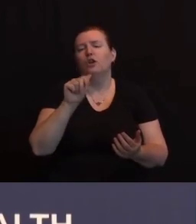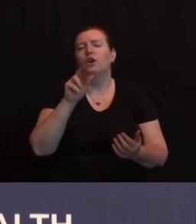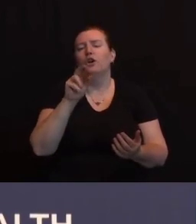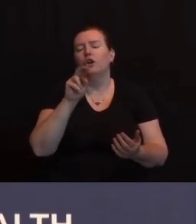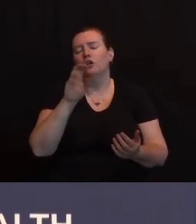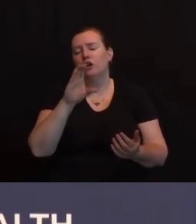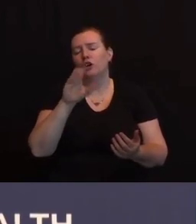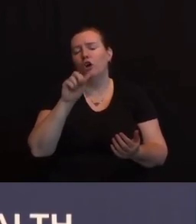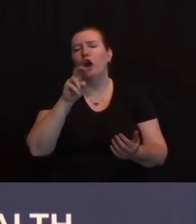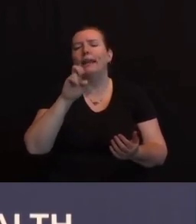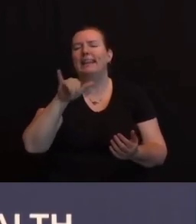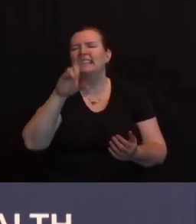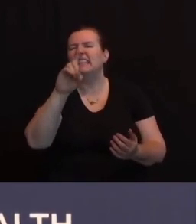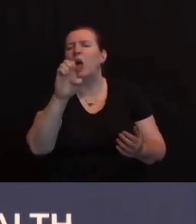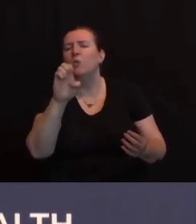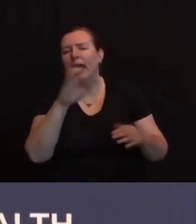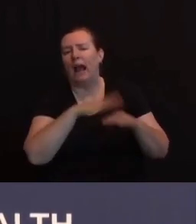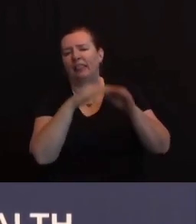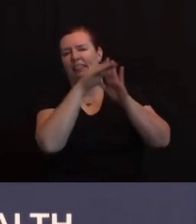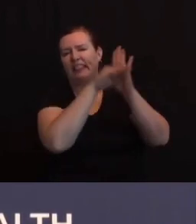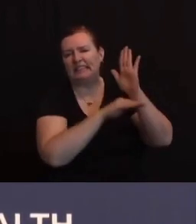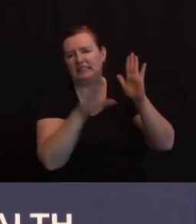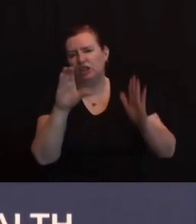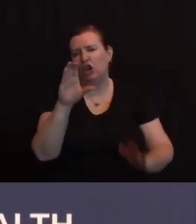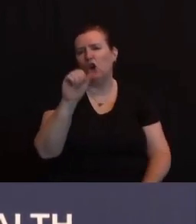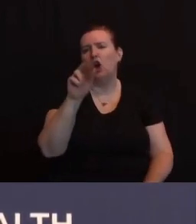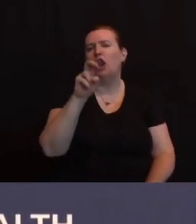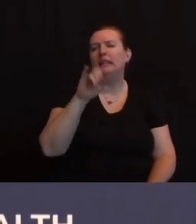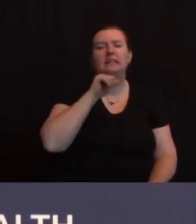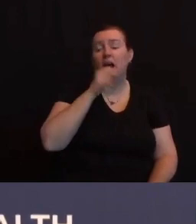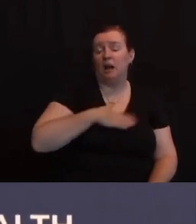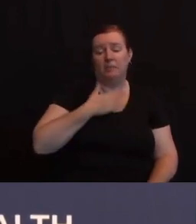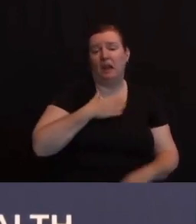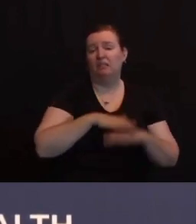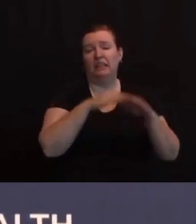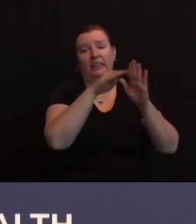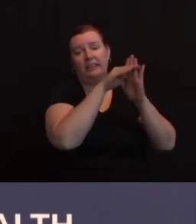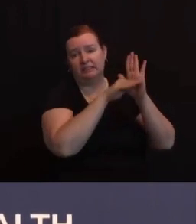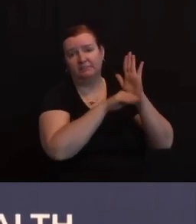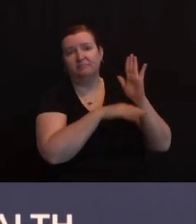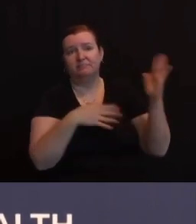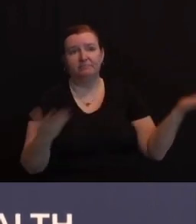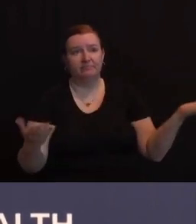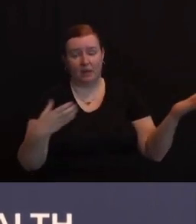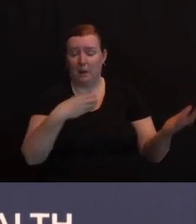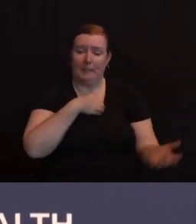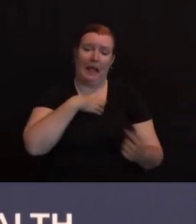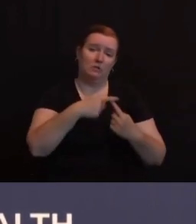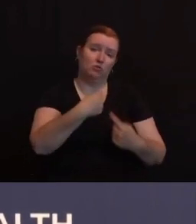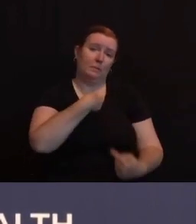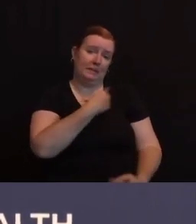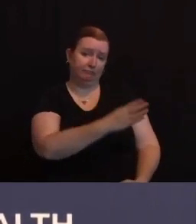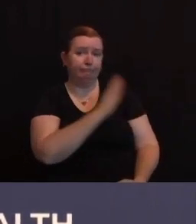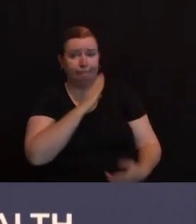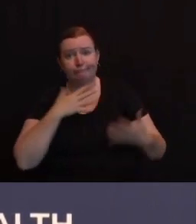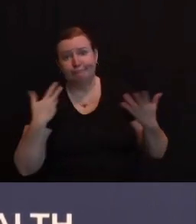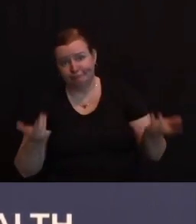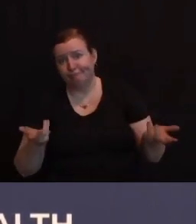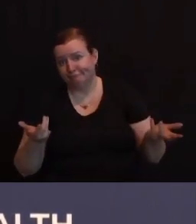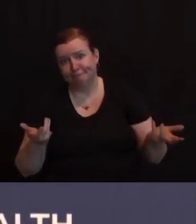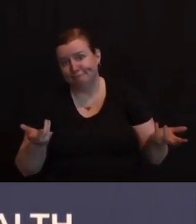he's not thrilled about that, and he's made that known. It's a Moneyball decision, so this is not a subjective